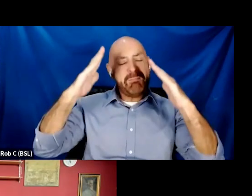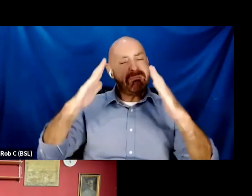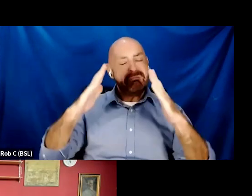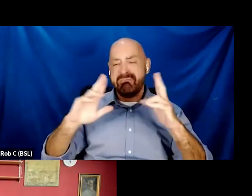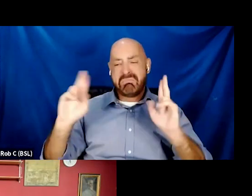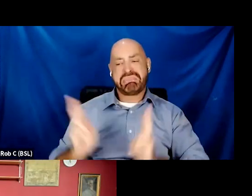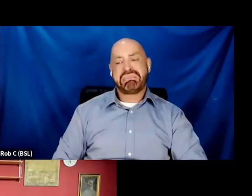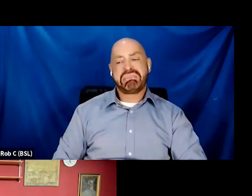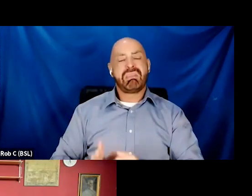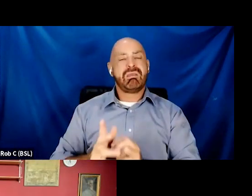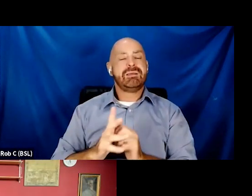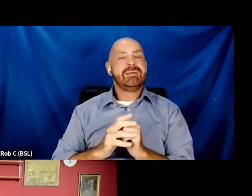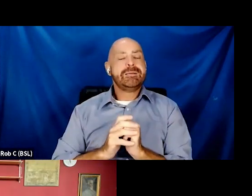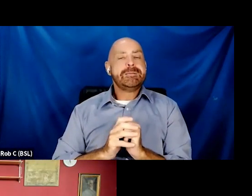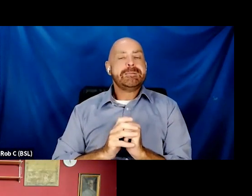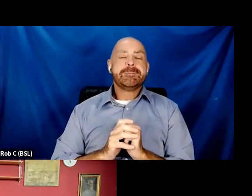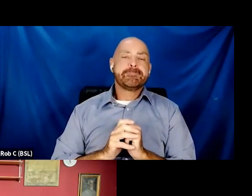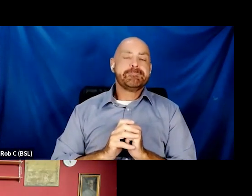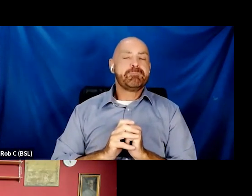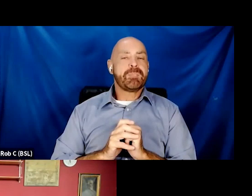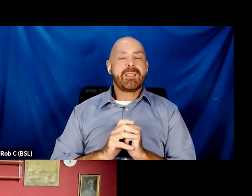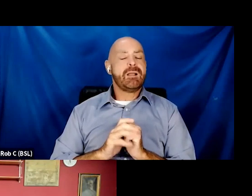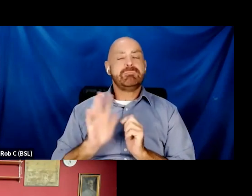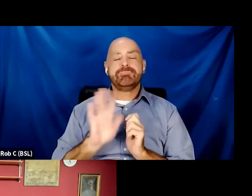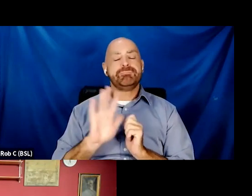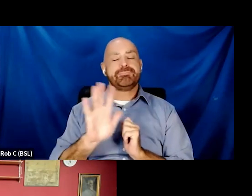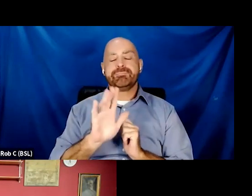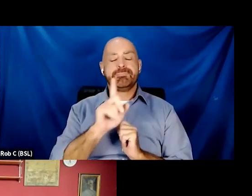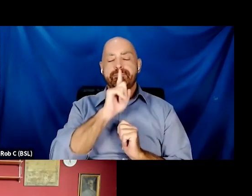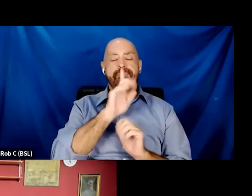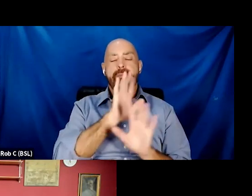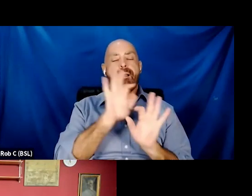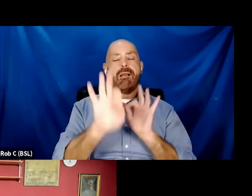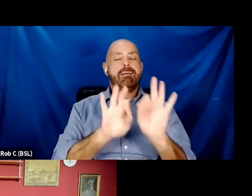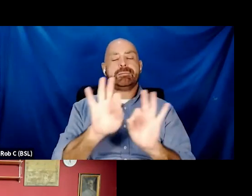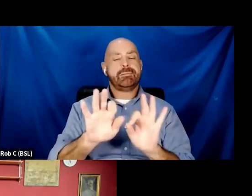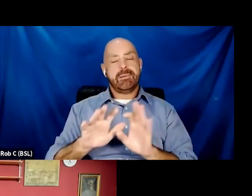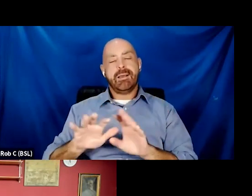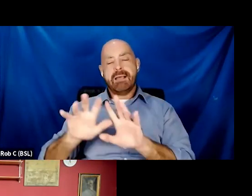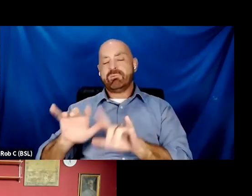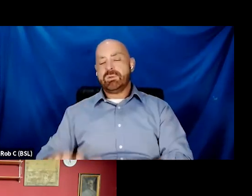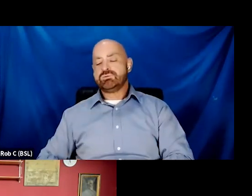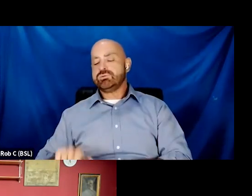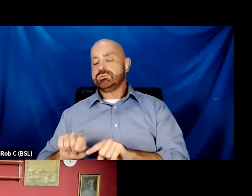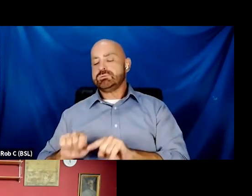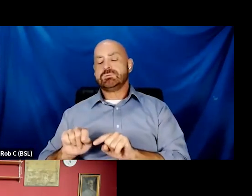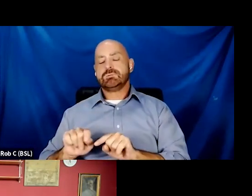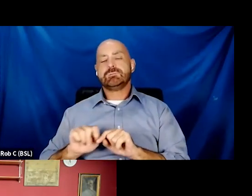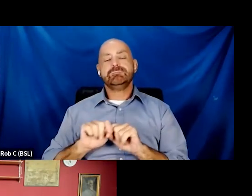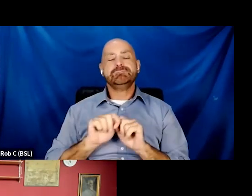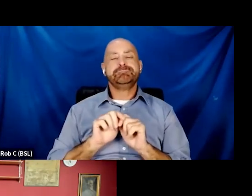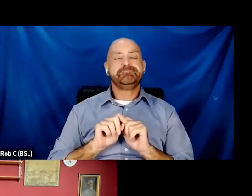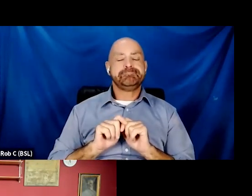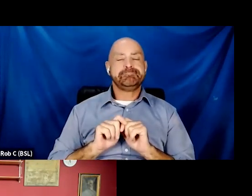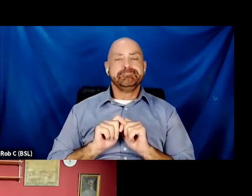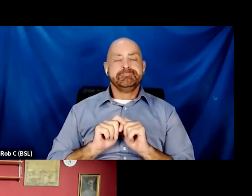I'm not going to ask you about that, but I want to pass on a couple of questions from the